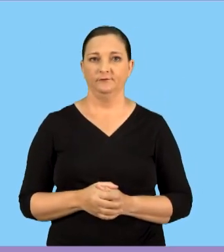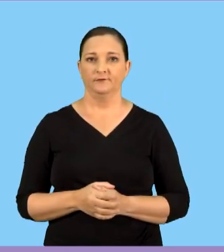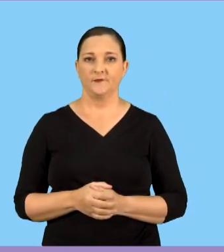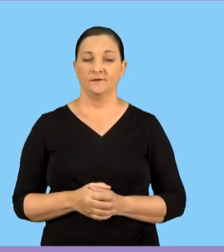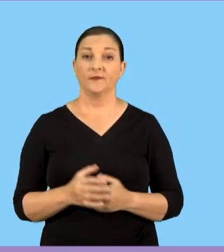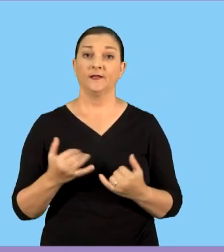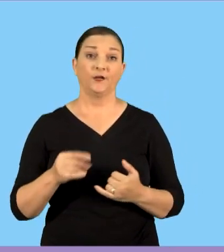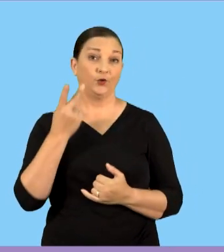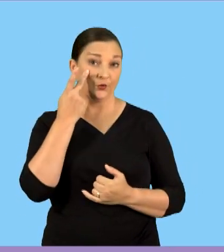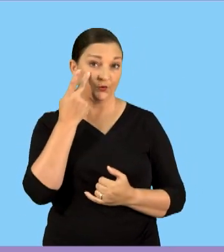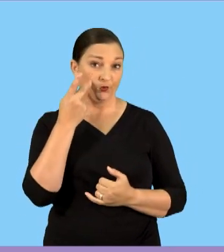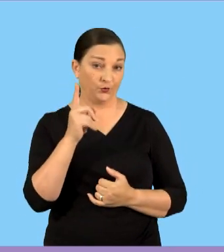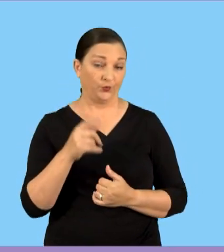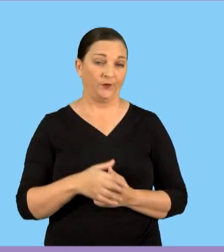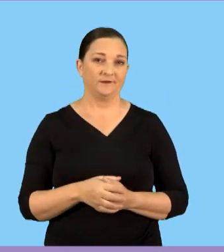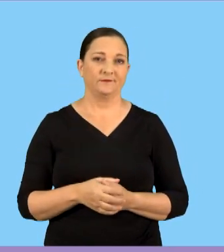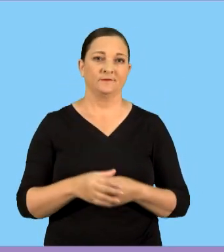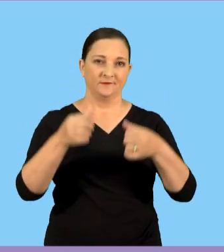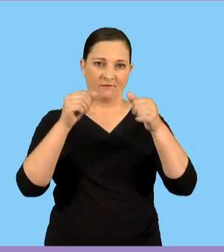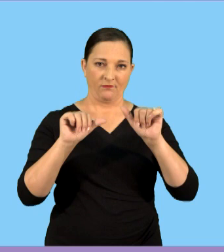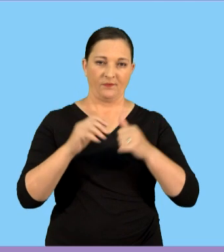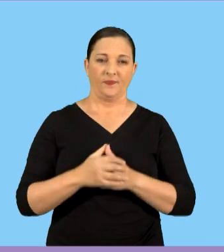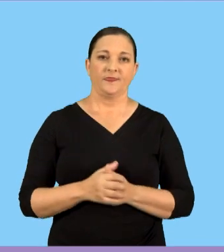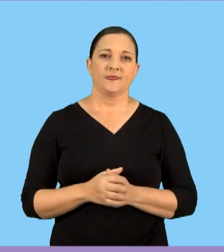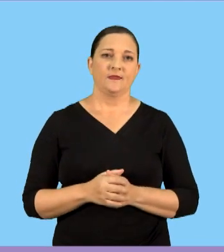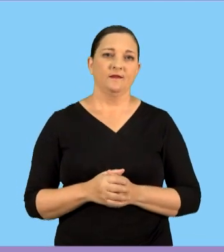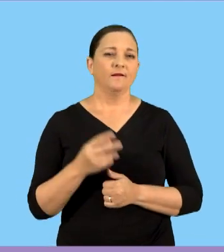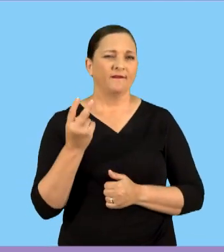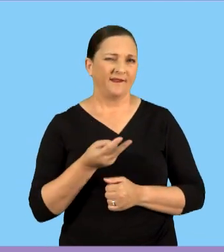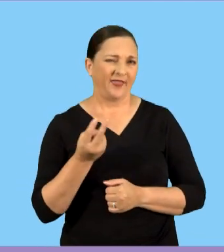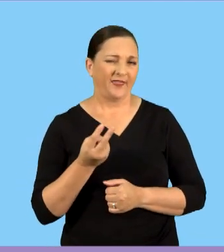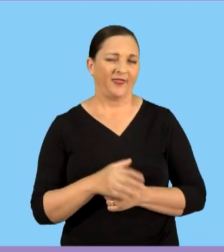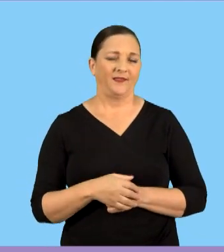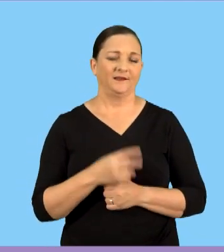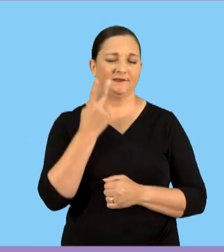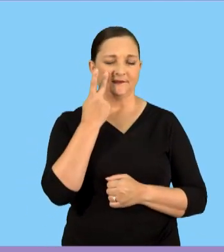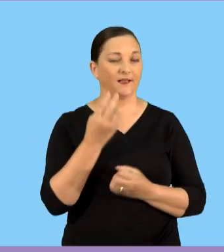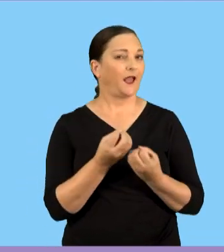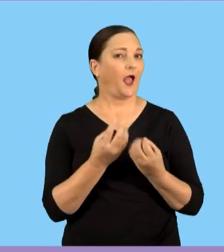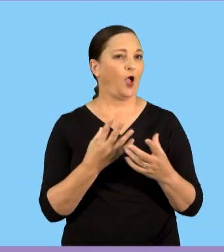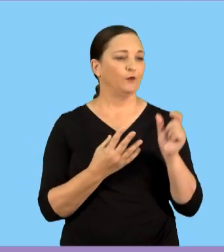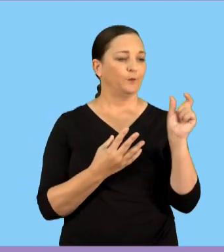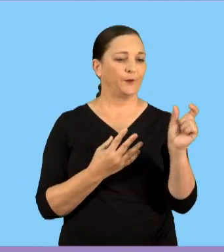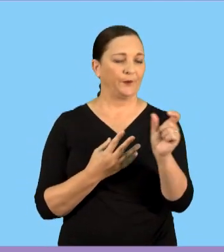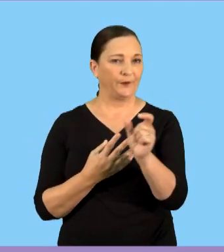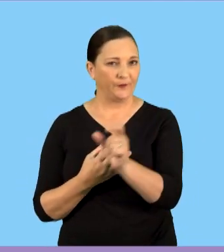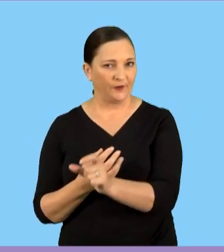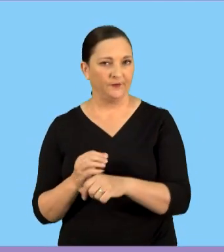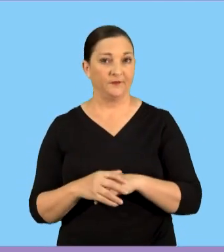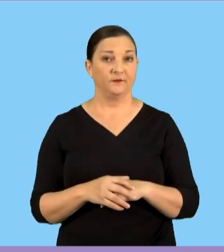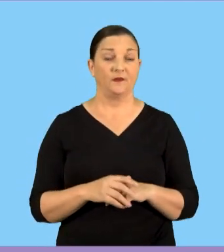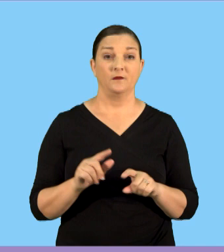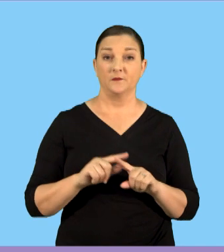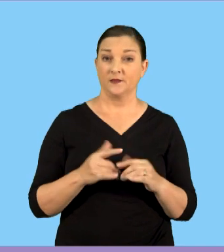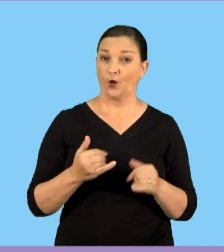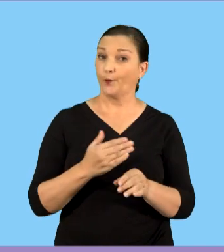terms. Okay? Let's look at the next one. So, again, how many terms are in this